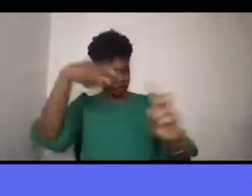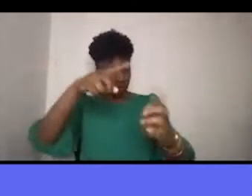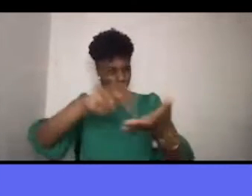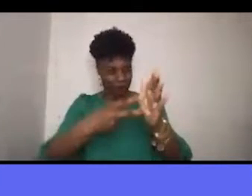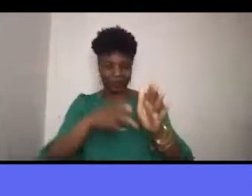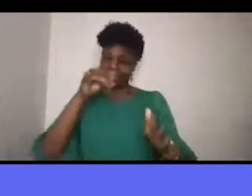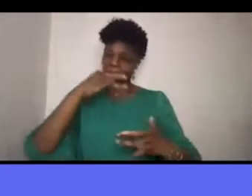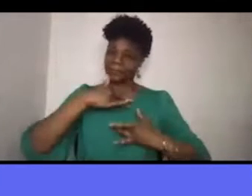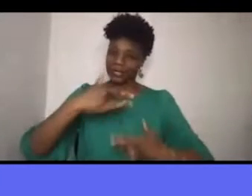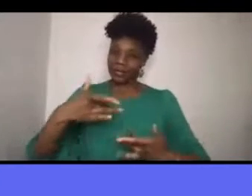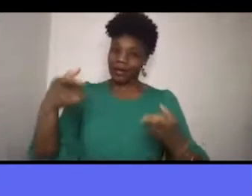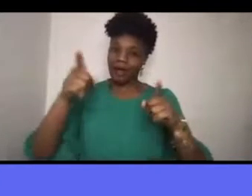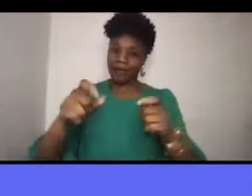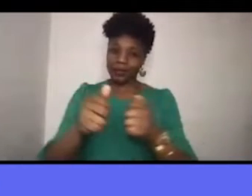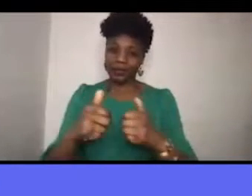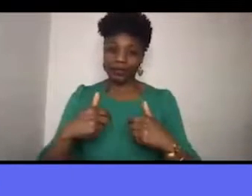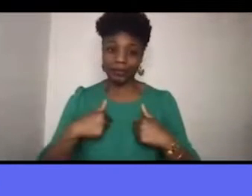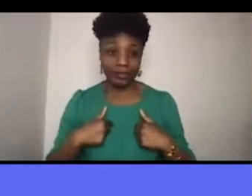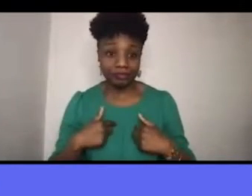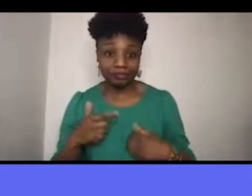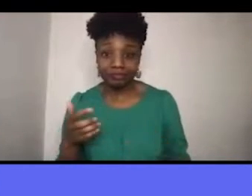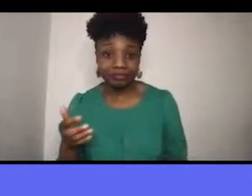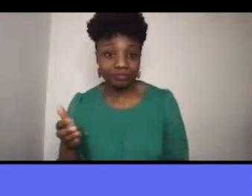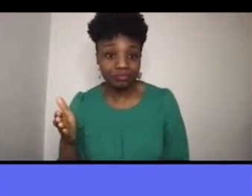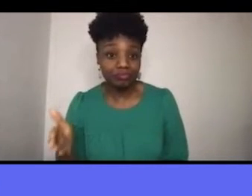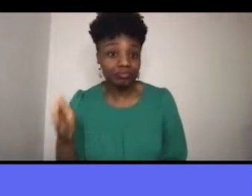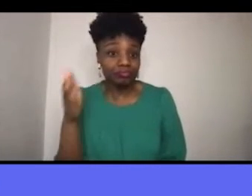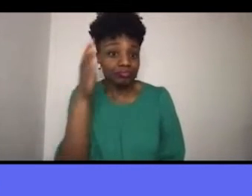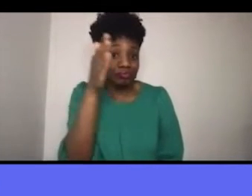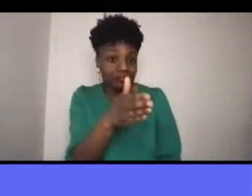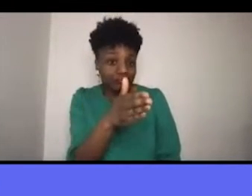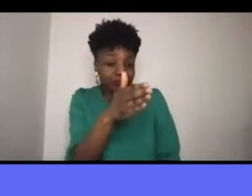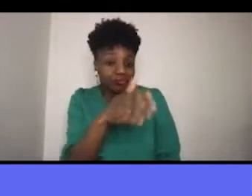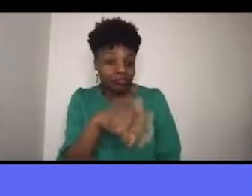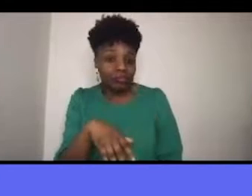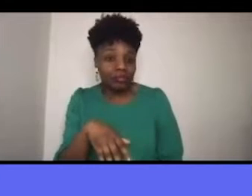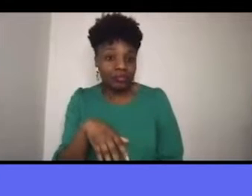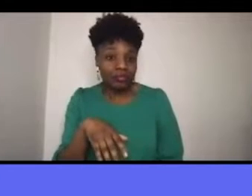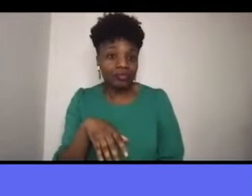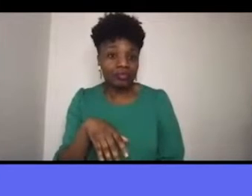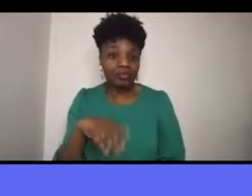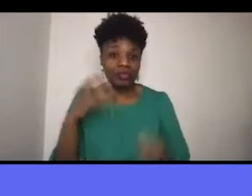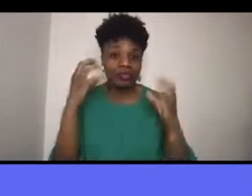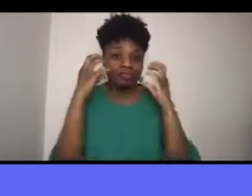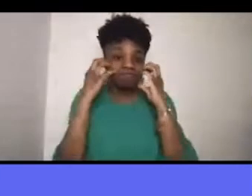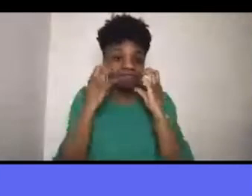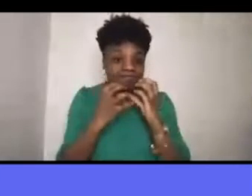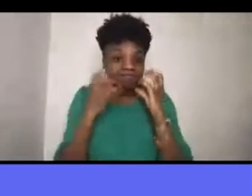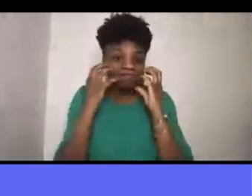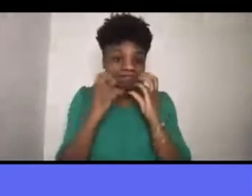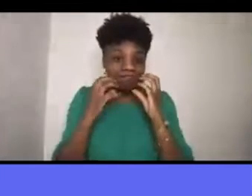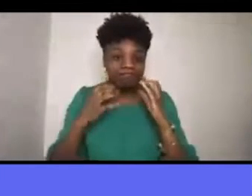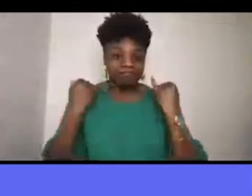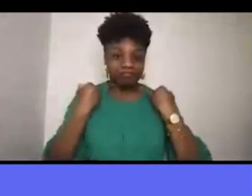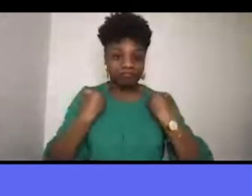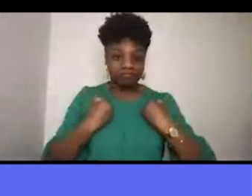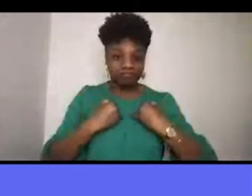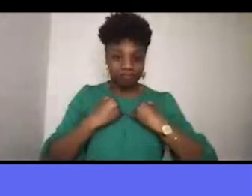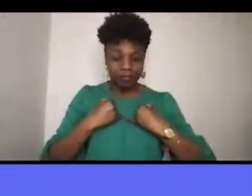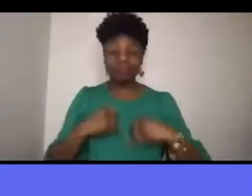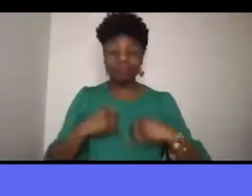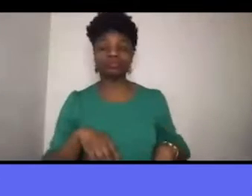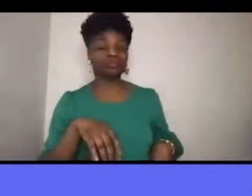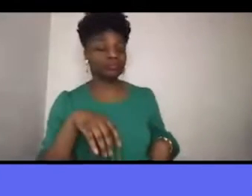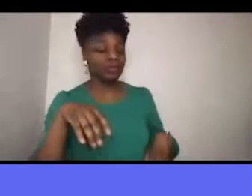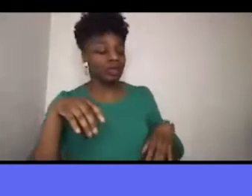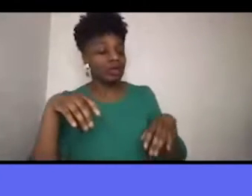so with you, analyzing the language and trying not to overstand people. Let's